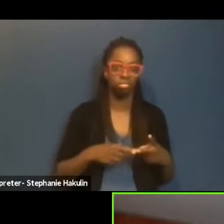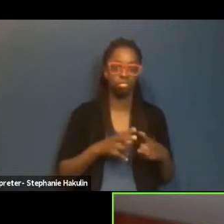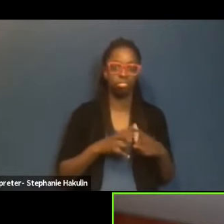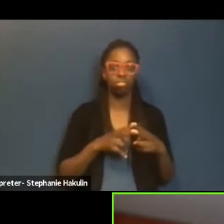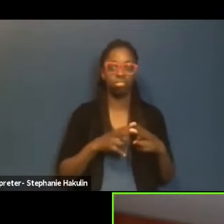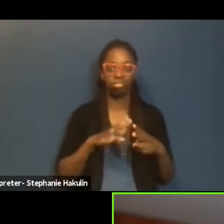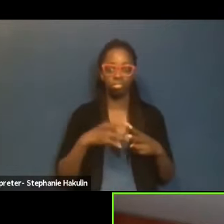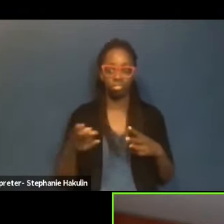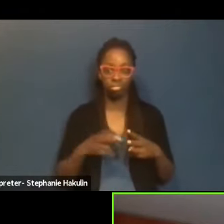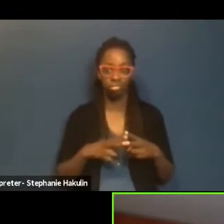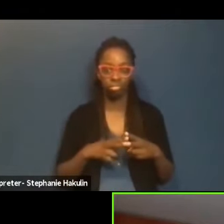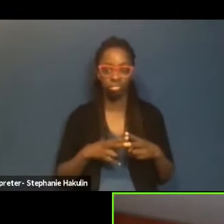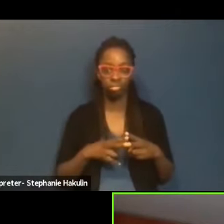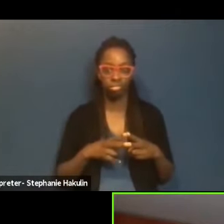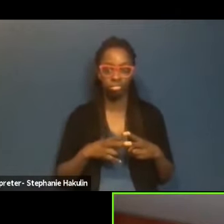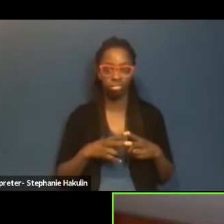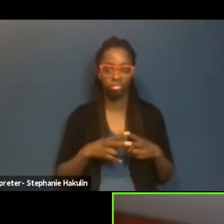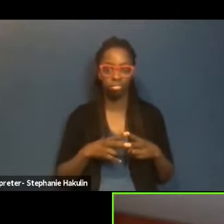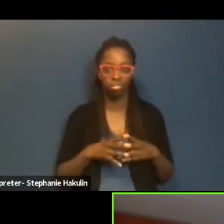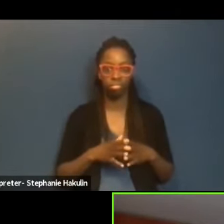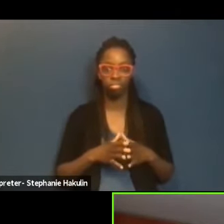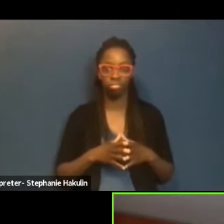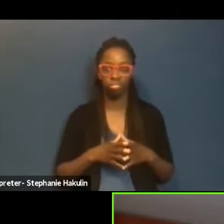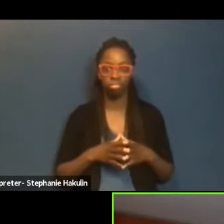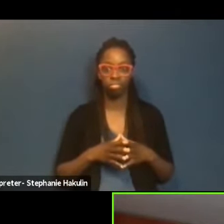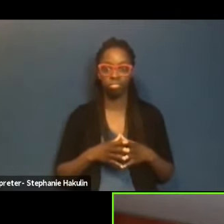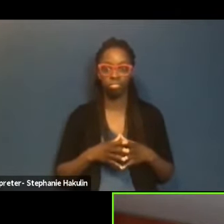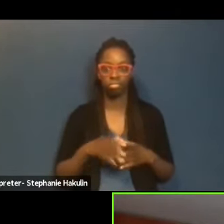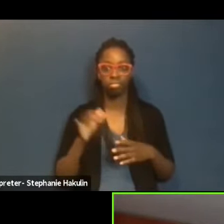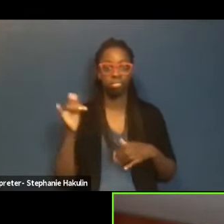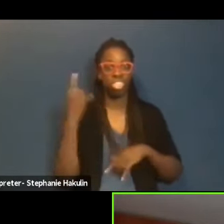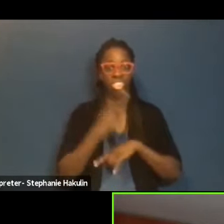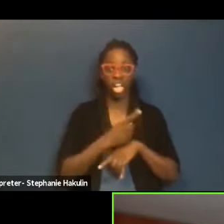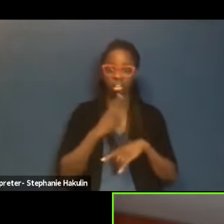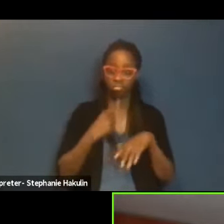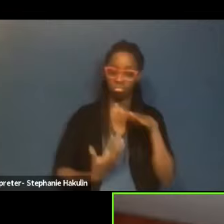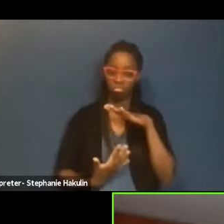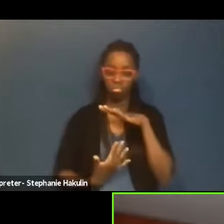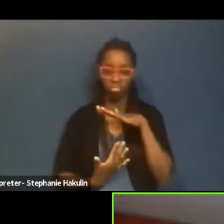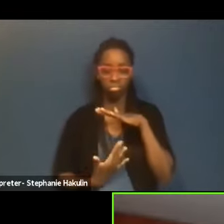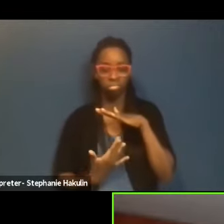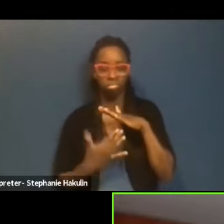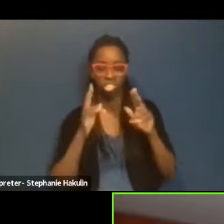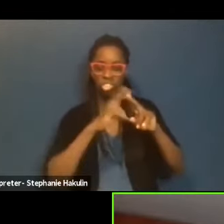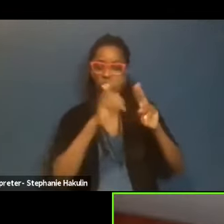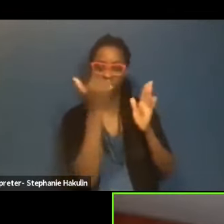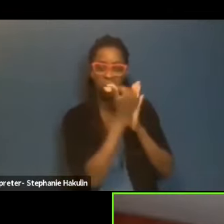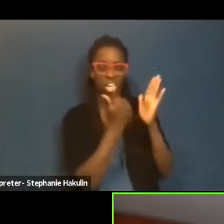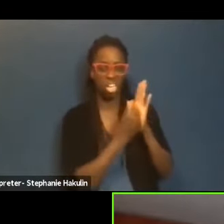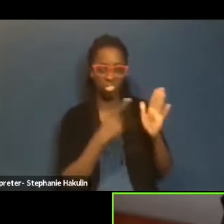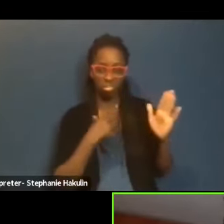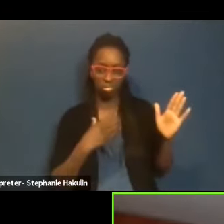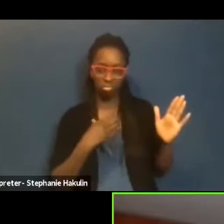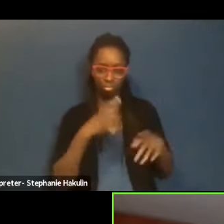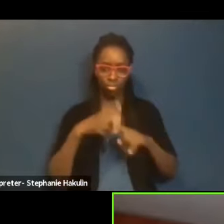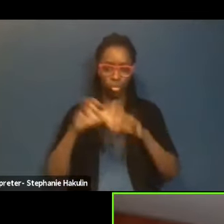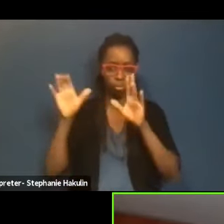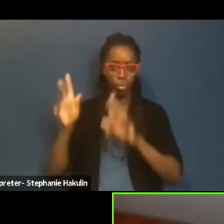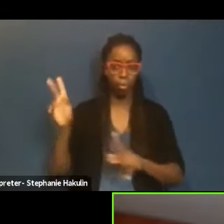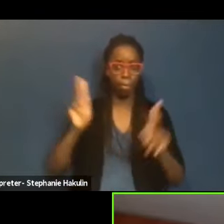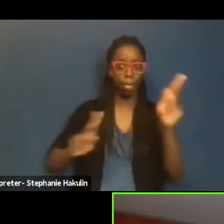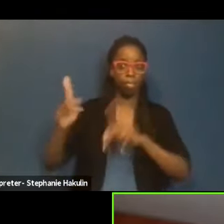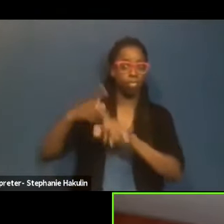rage. A short list of grievances from the colonial subjects of Puerto Rico: